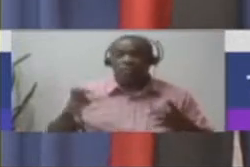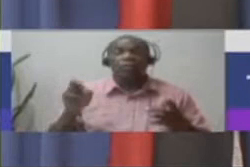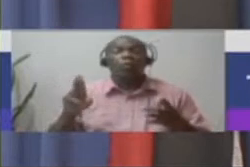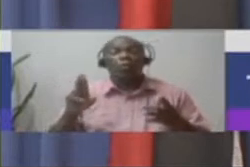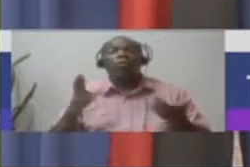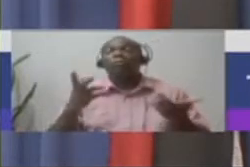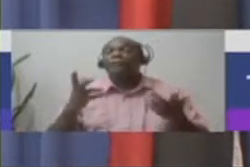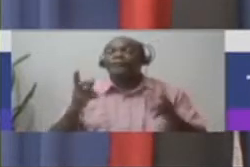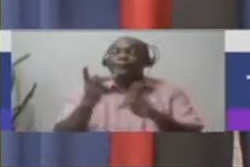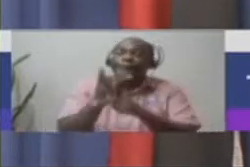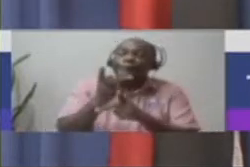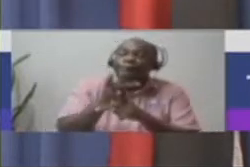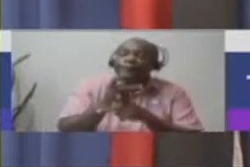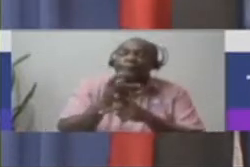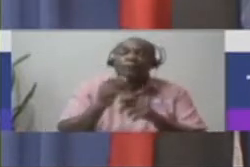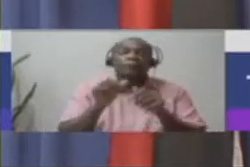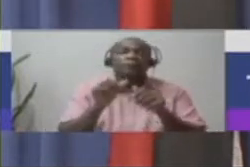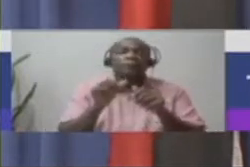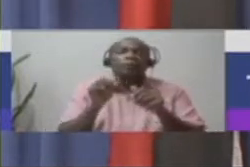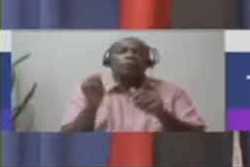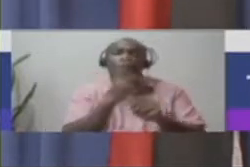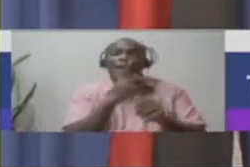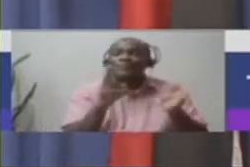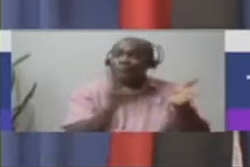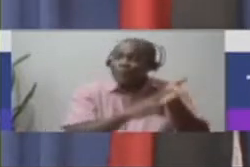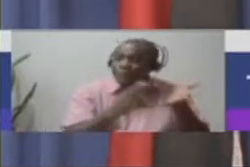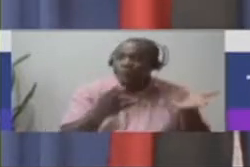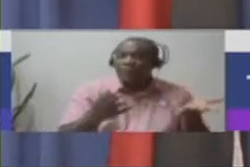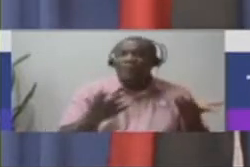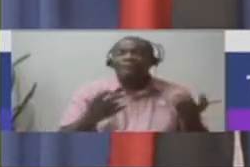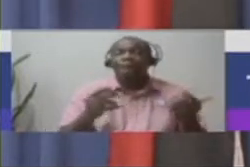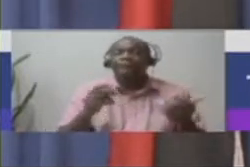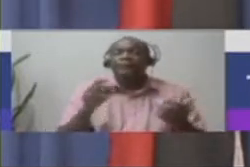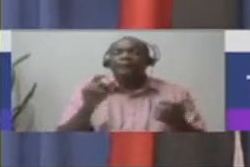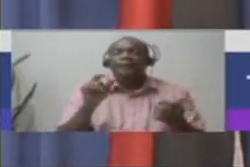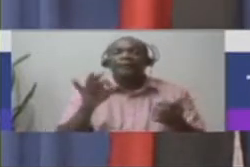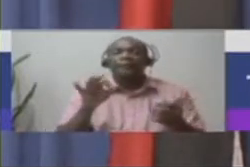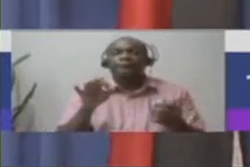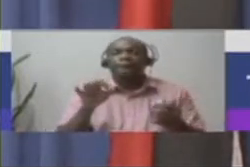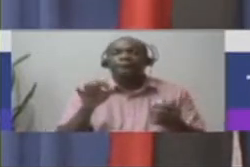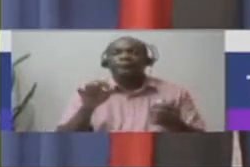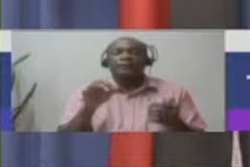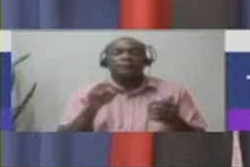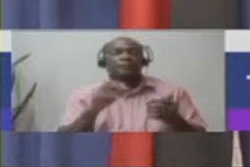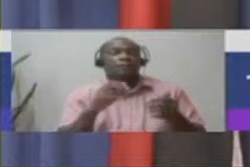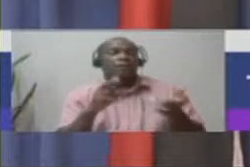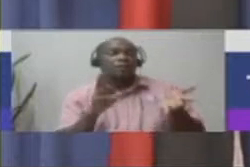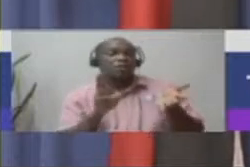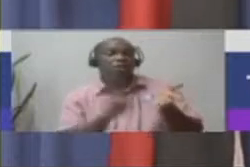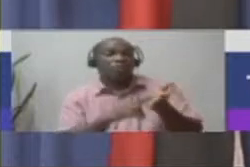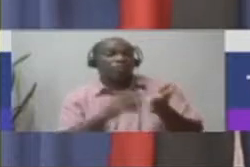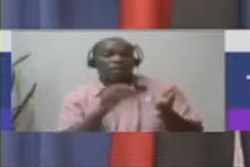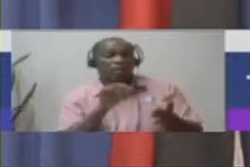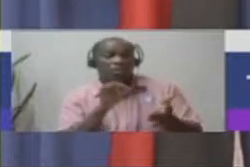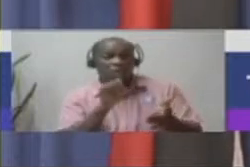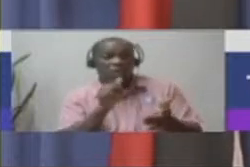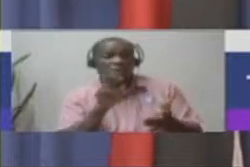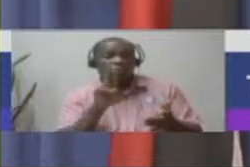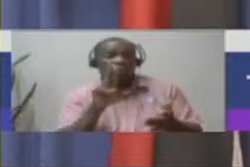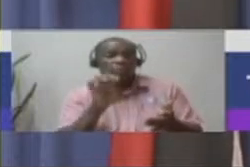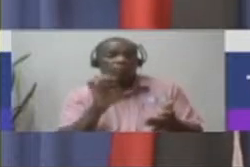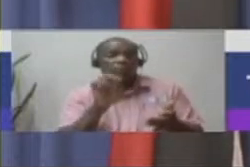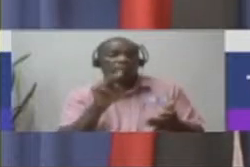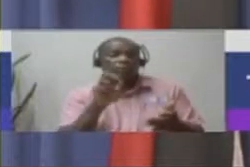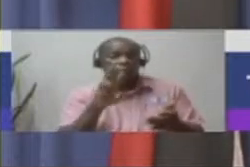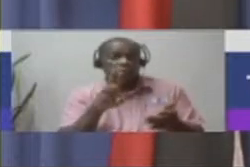renewed, then, and he worked up until the period beyond when his leave should have been taken, then he's owed the leave. So